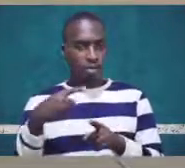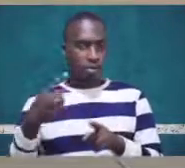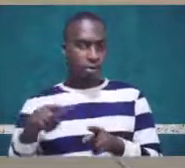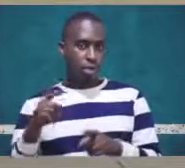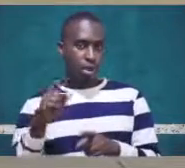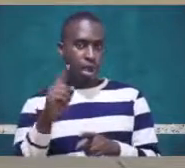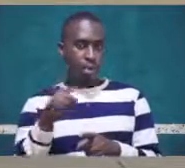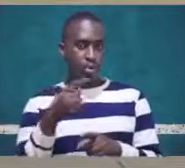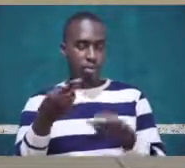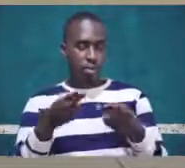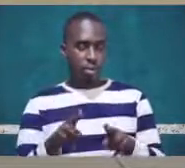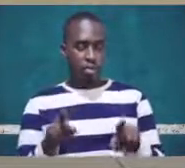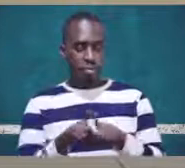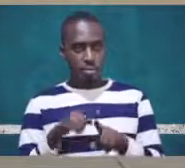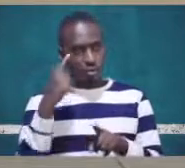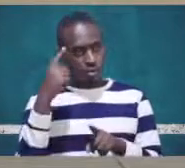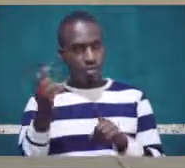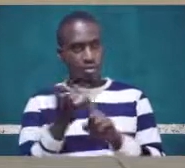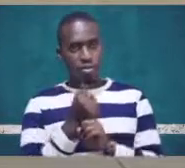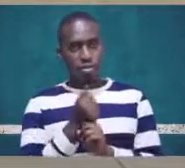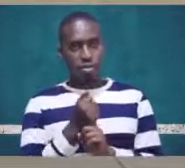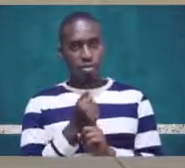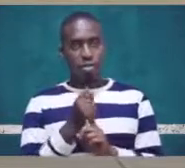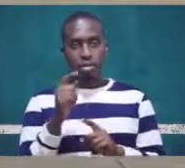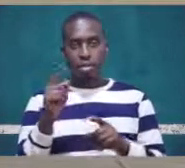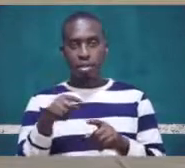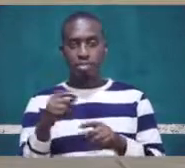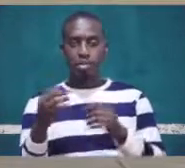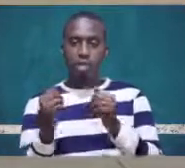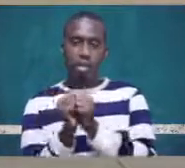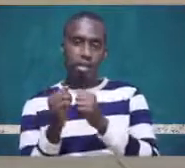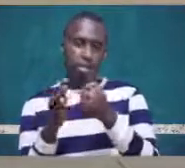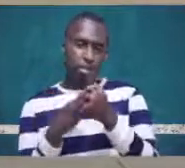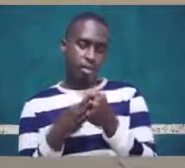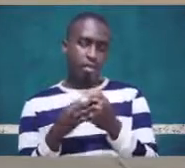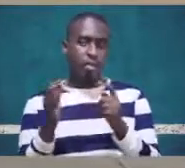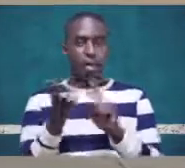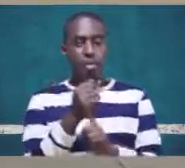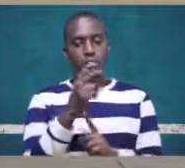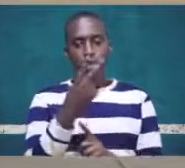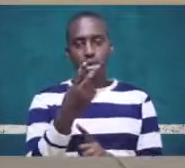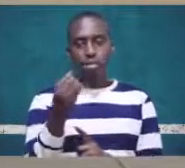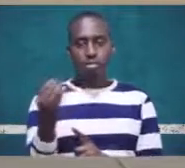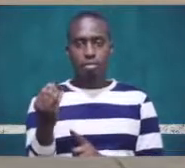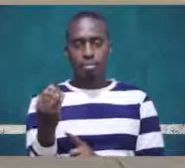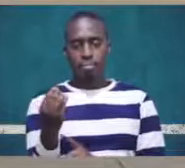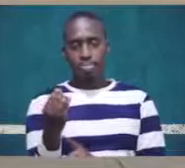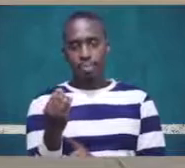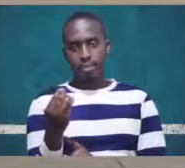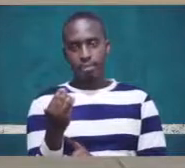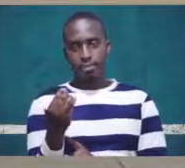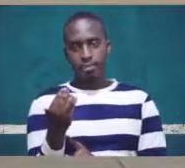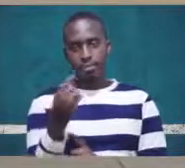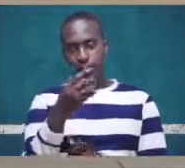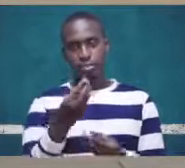That's 2600 times 18. You get 200, you